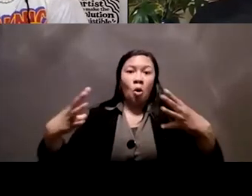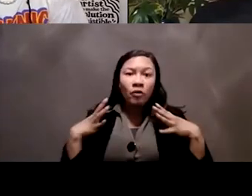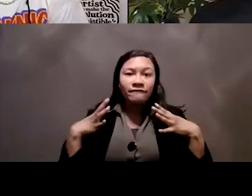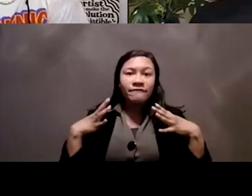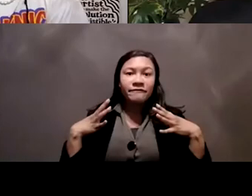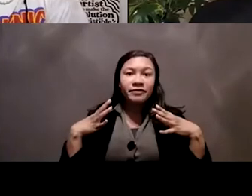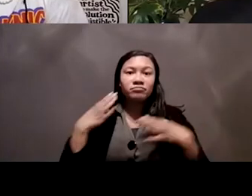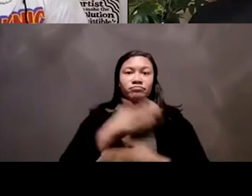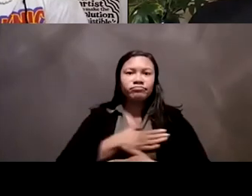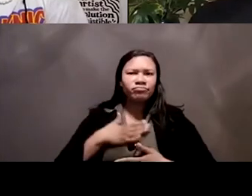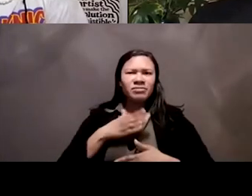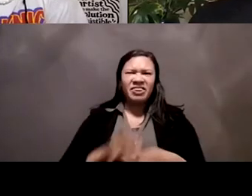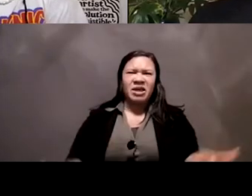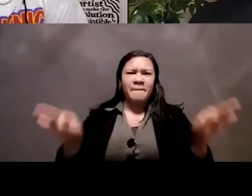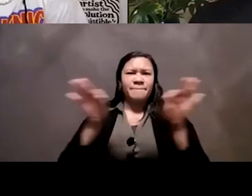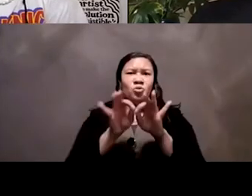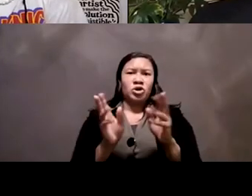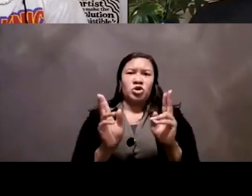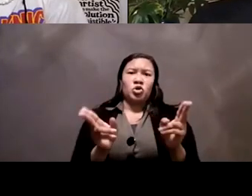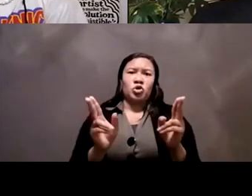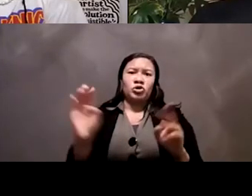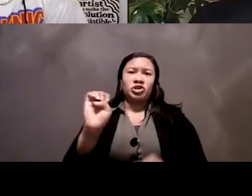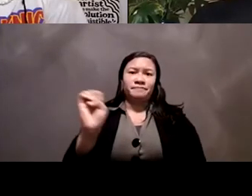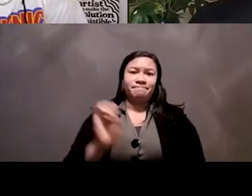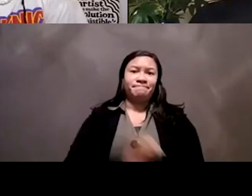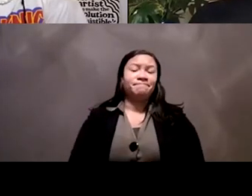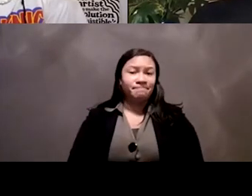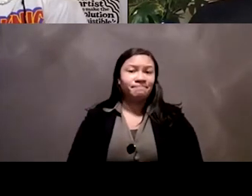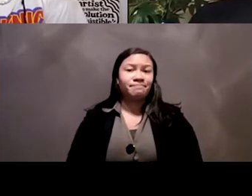Feels really important and urgent. So Colleen Smith.